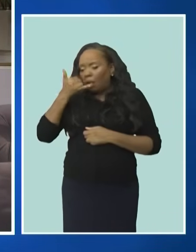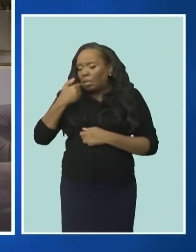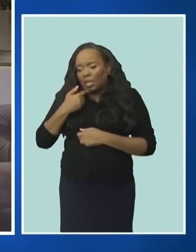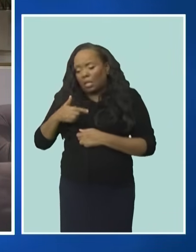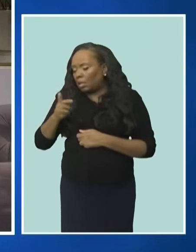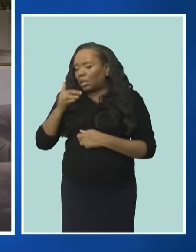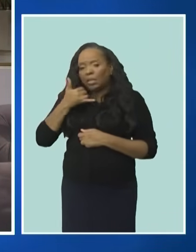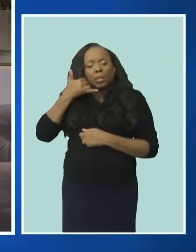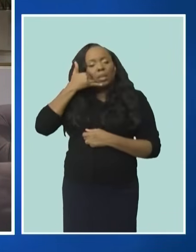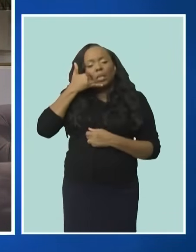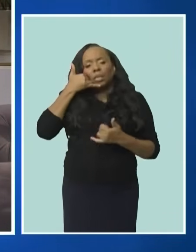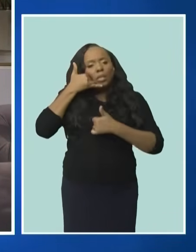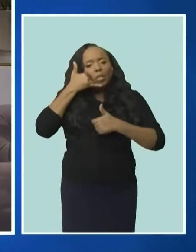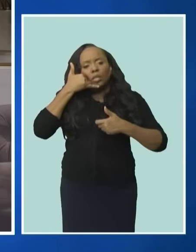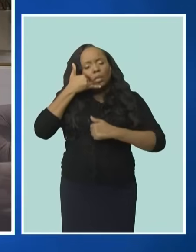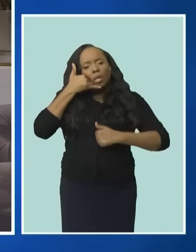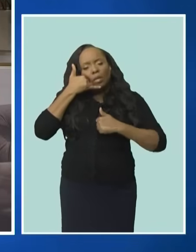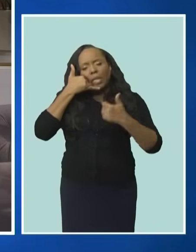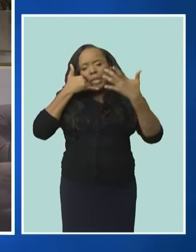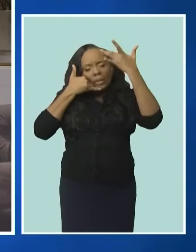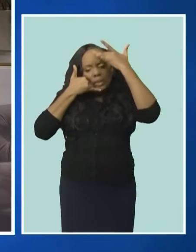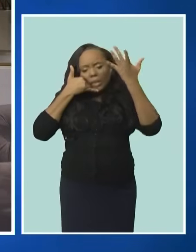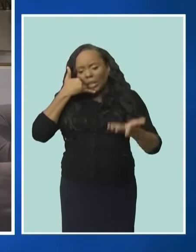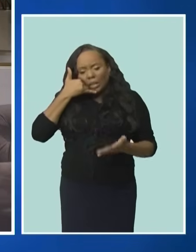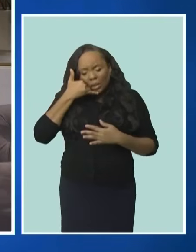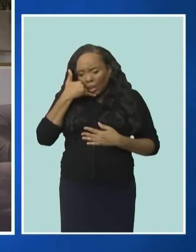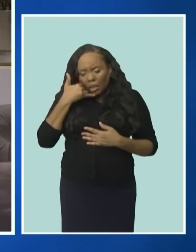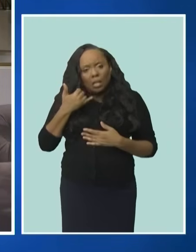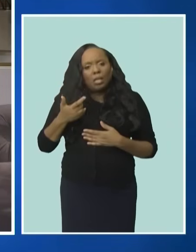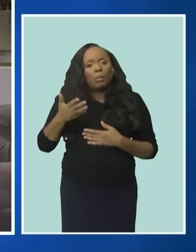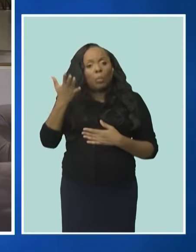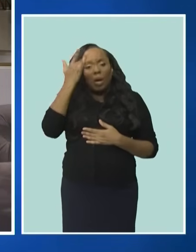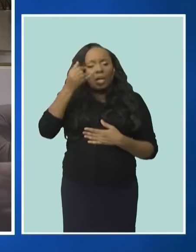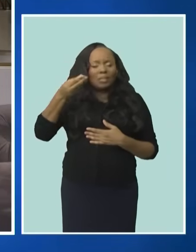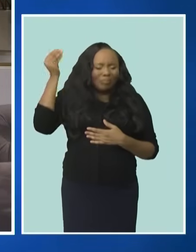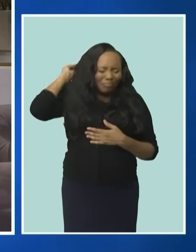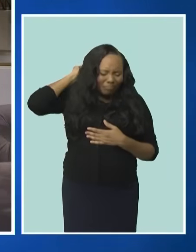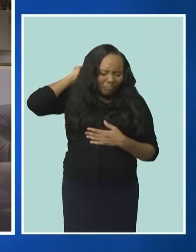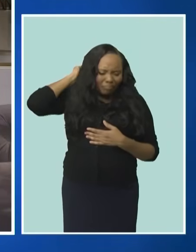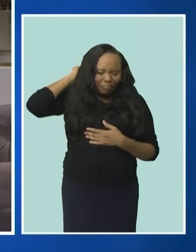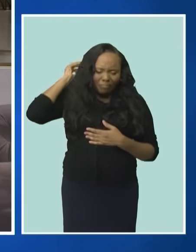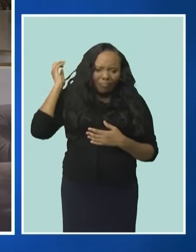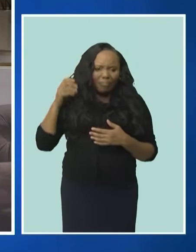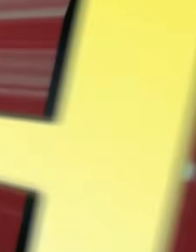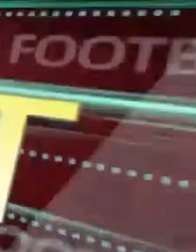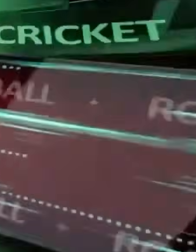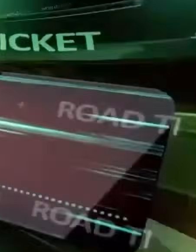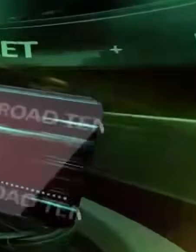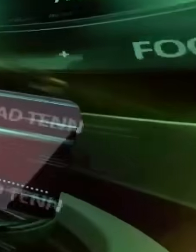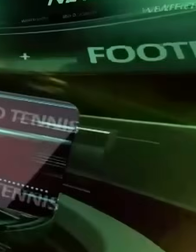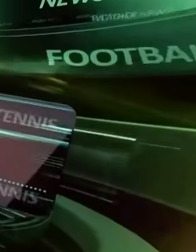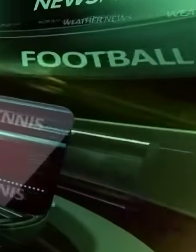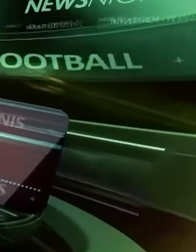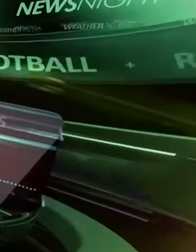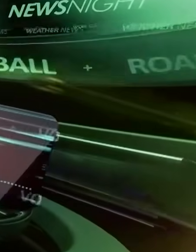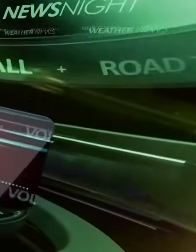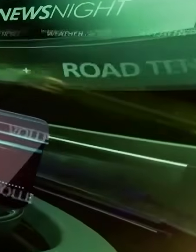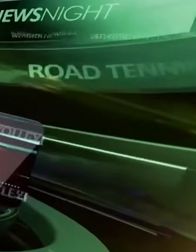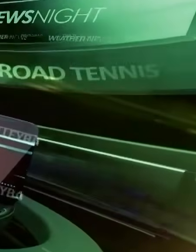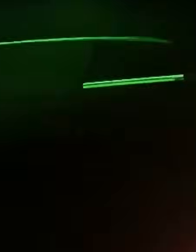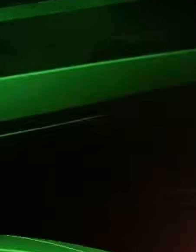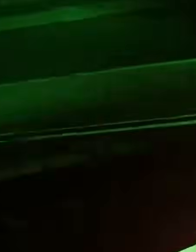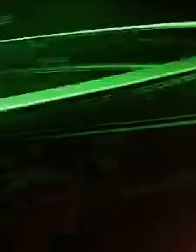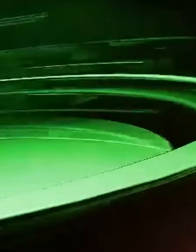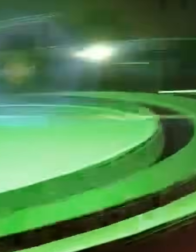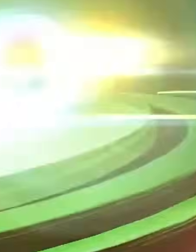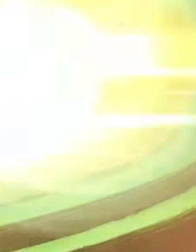just can't function, because all the while in the back of my head I'm wondering, what's in it for me? Sports Night is